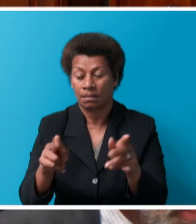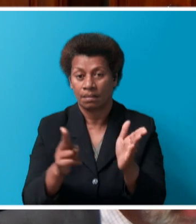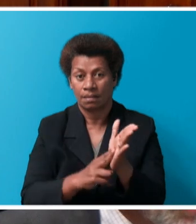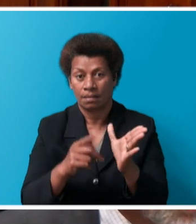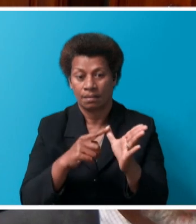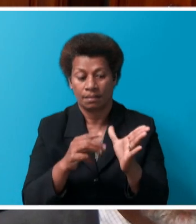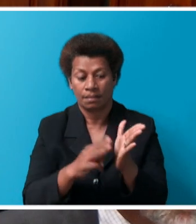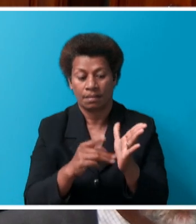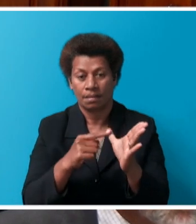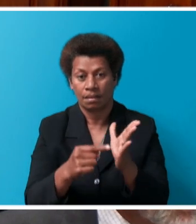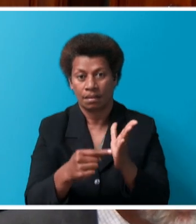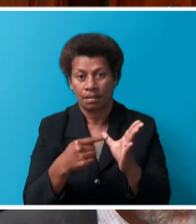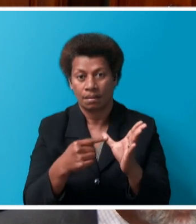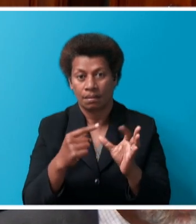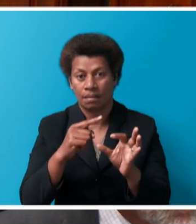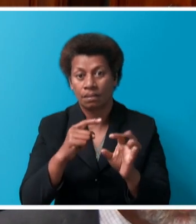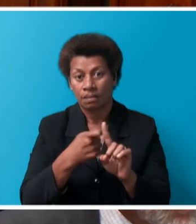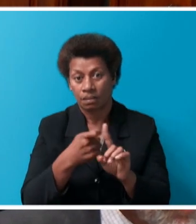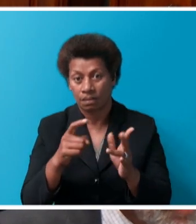sikawa ganyo no ikoro.